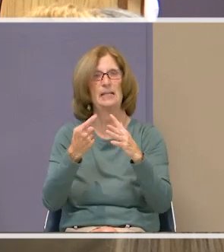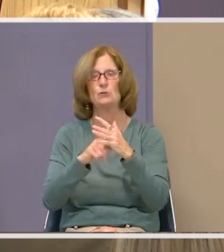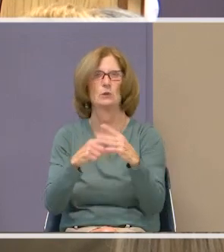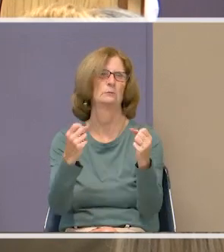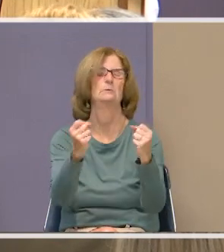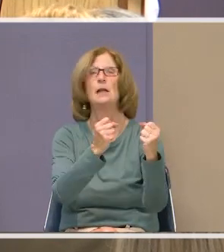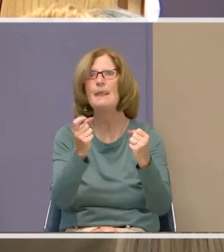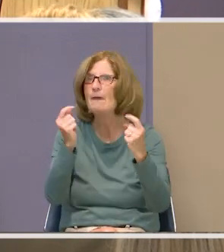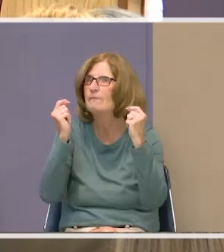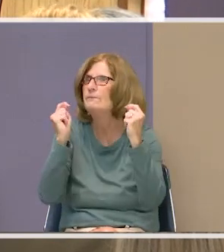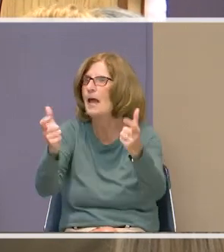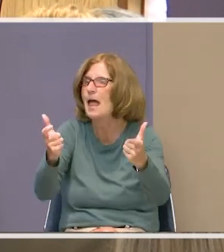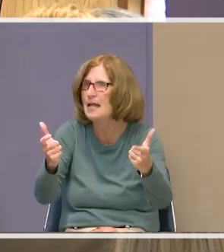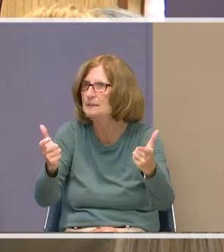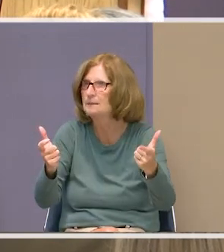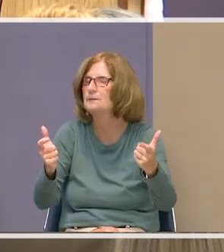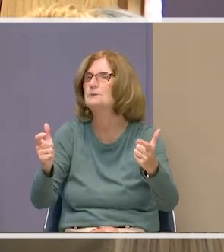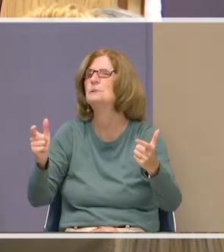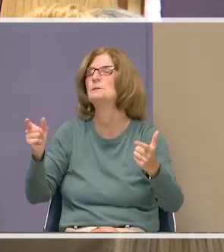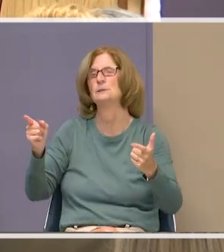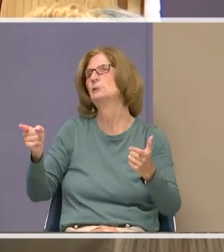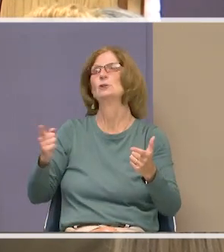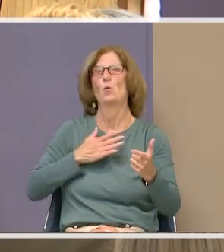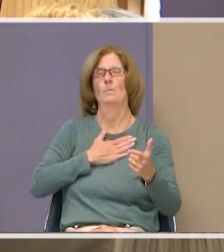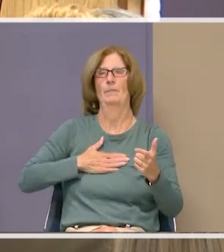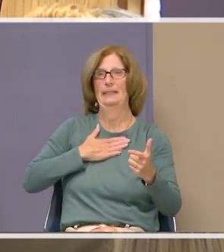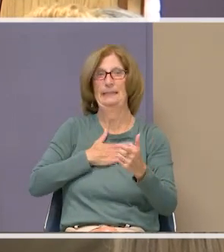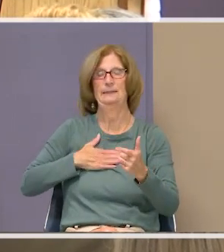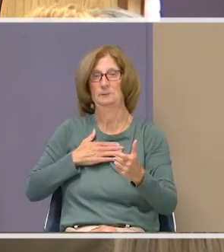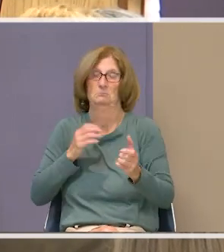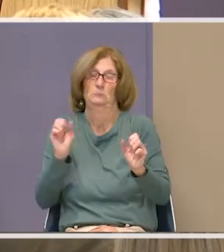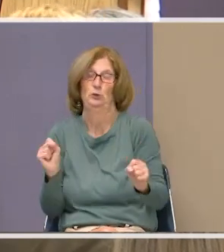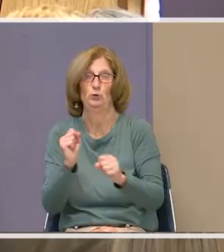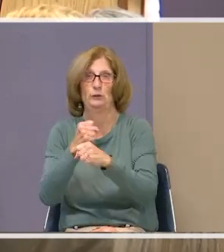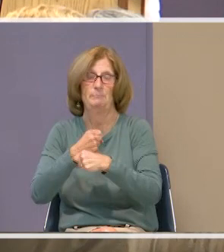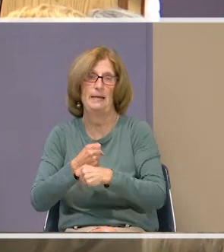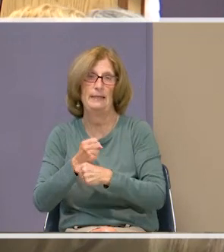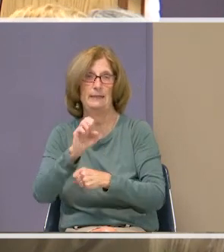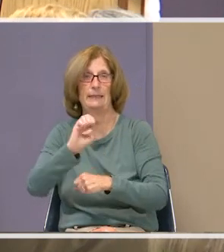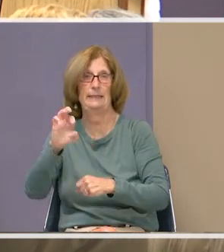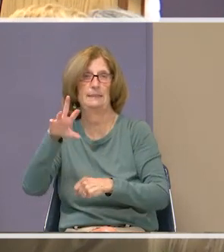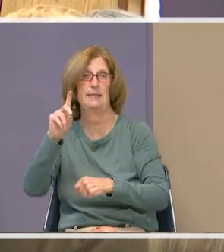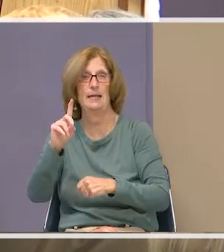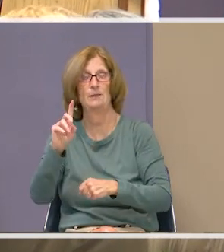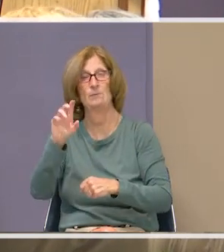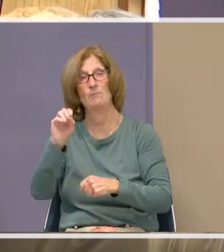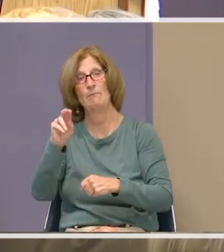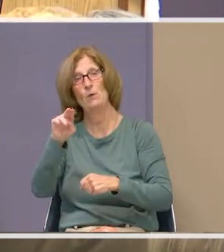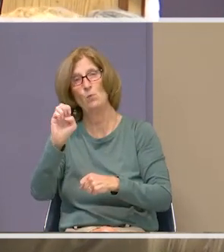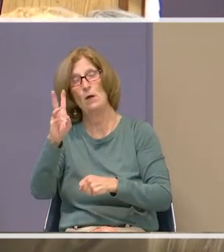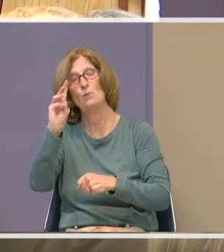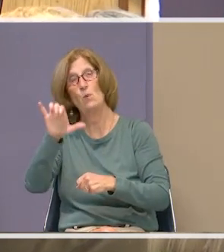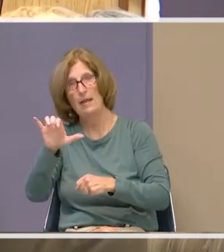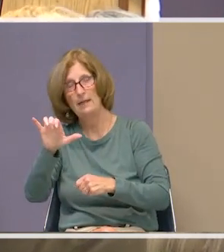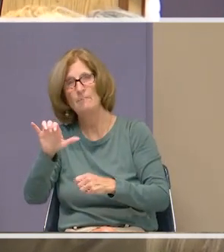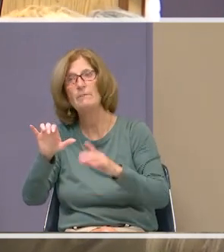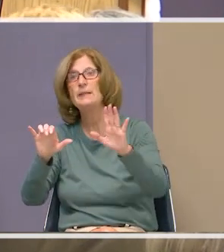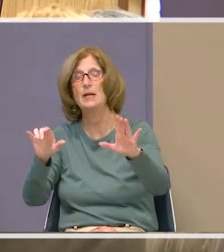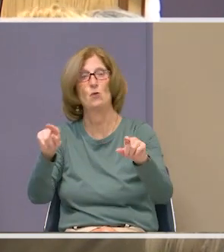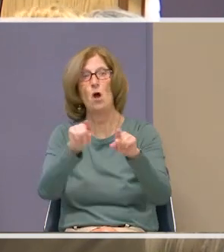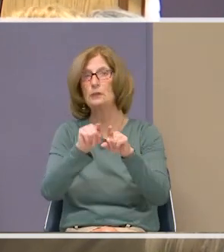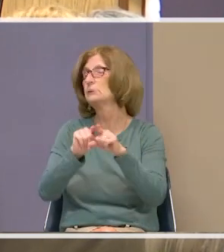street. So we would like one way on East End Avenue. The other thing is that anything that forces more traffic onto Flotilla